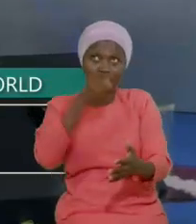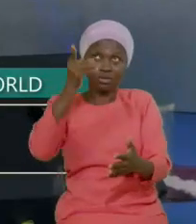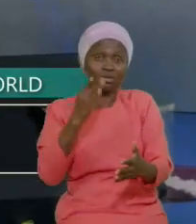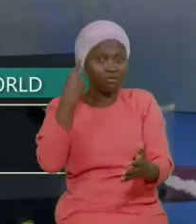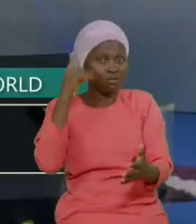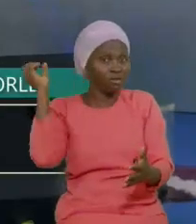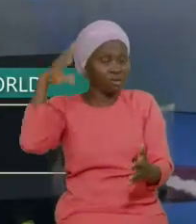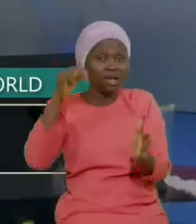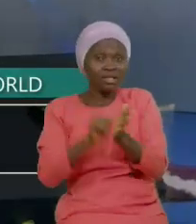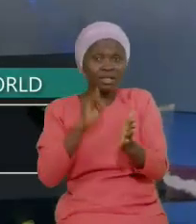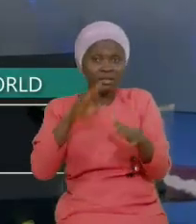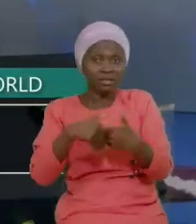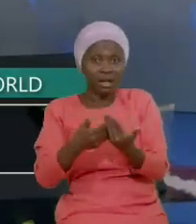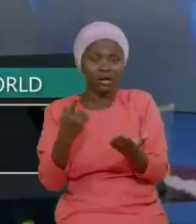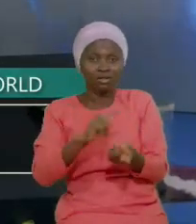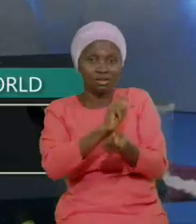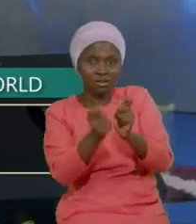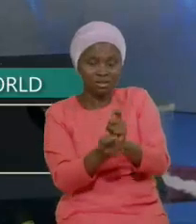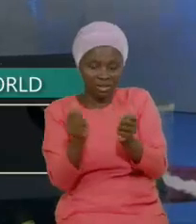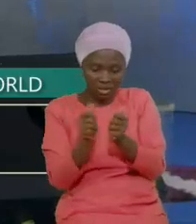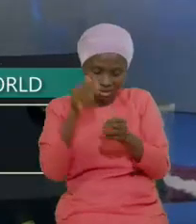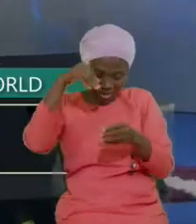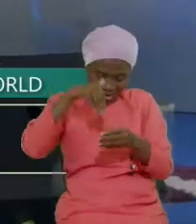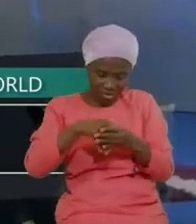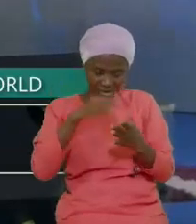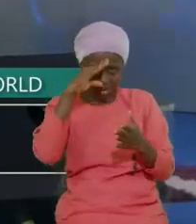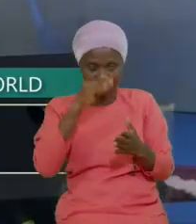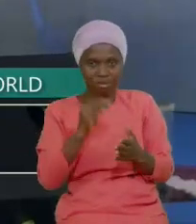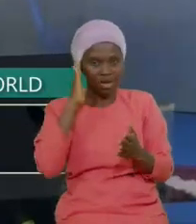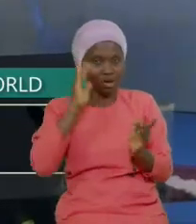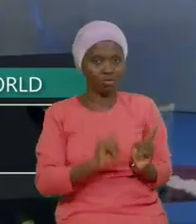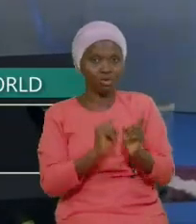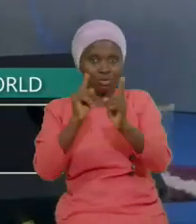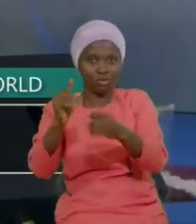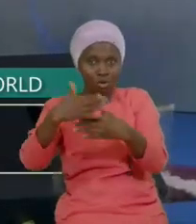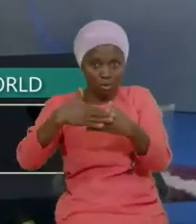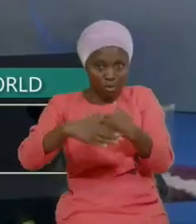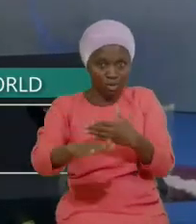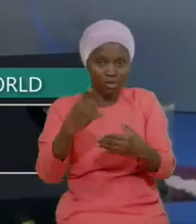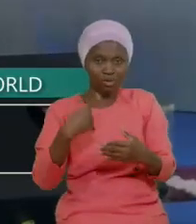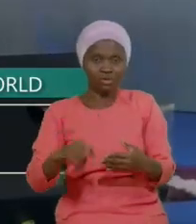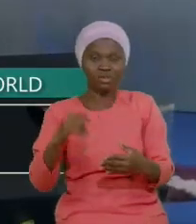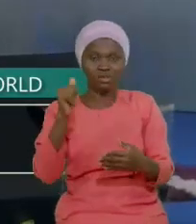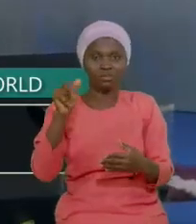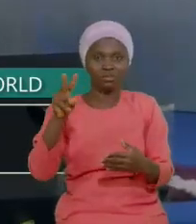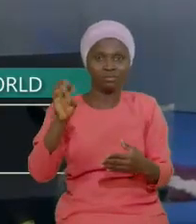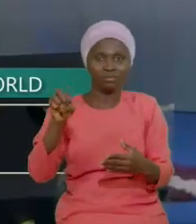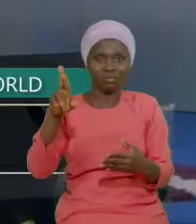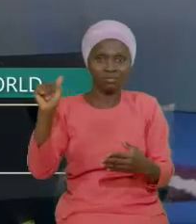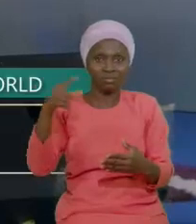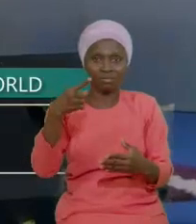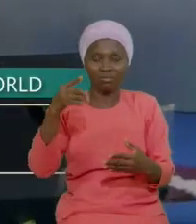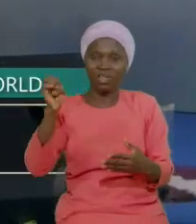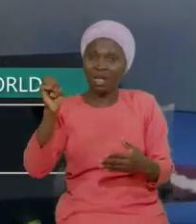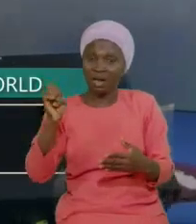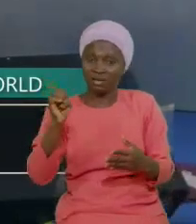the change in a man will now go beyond the average that you knew in the past.